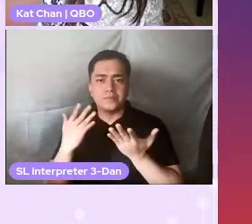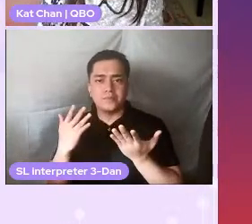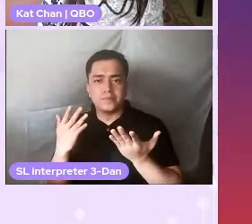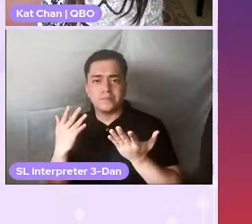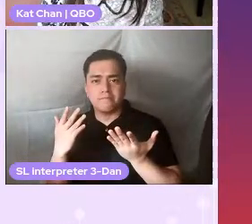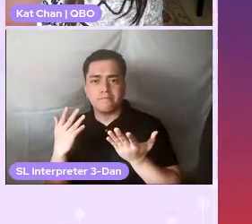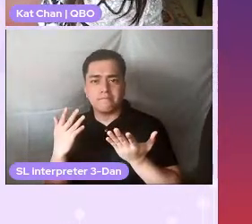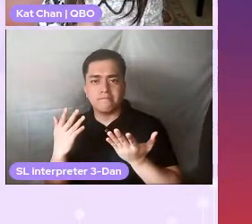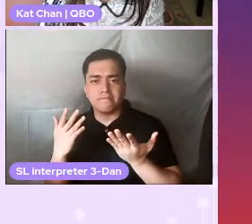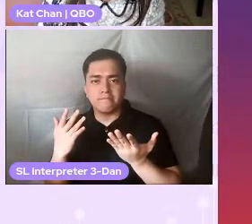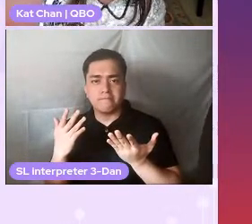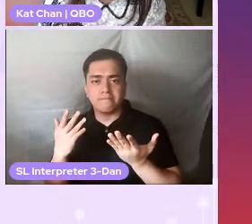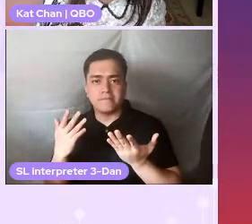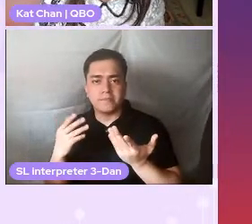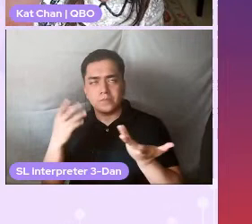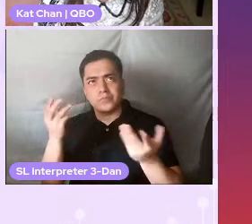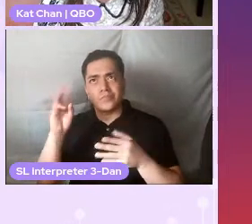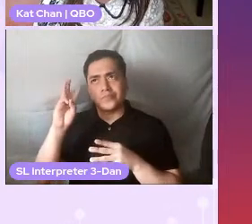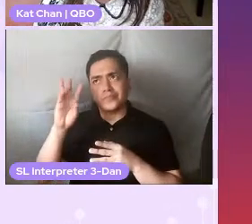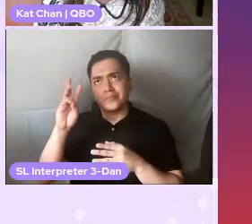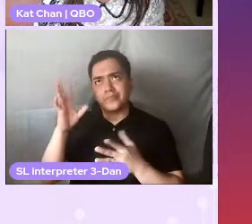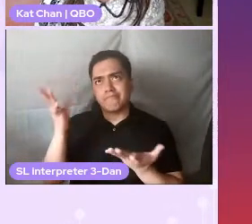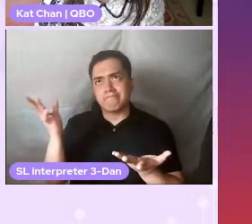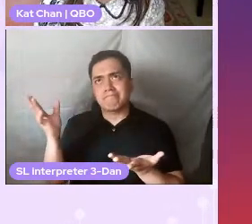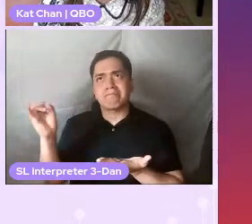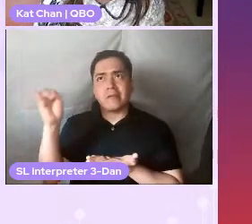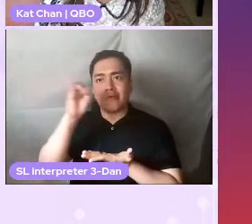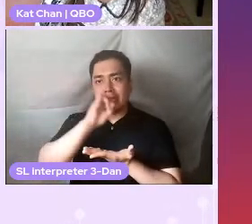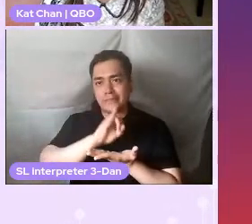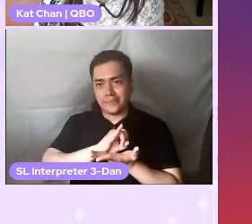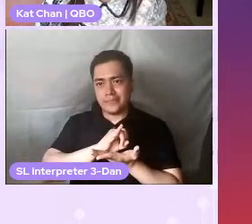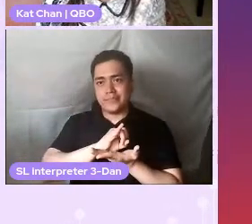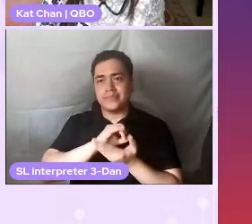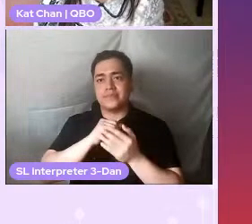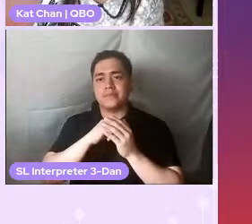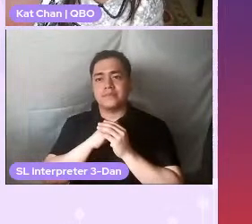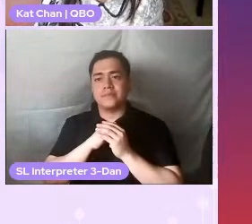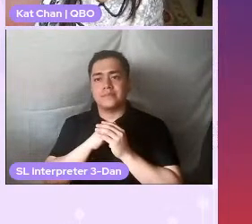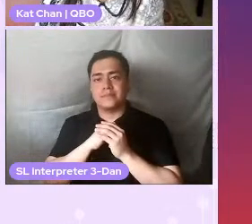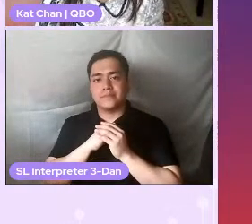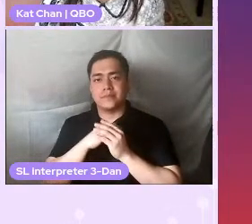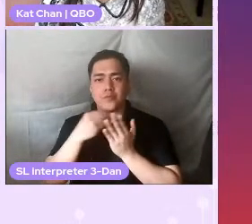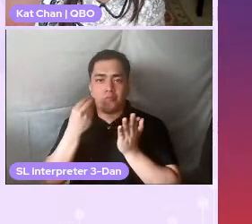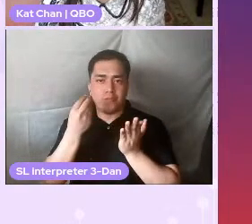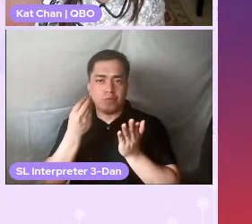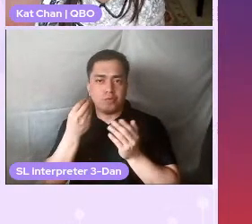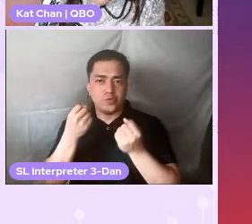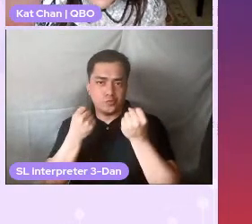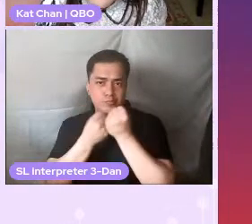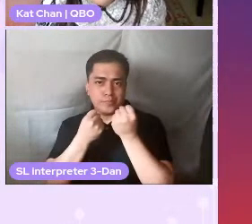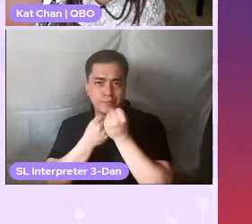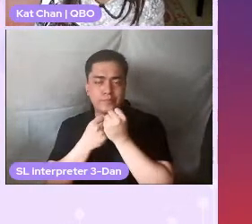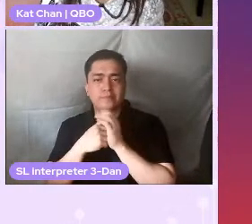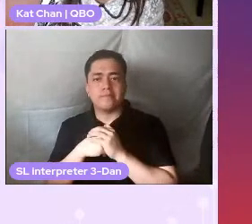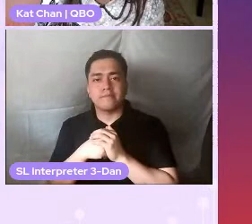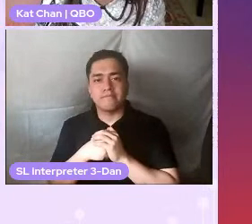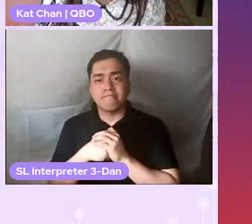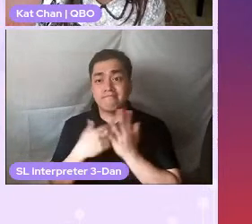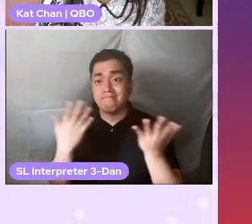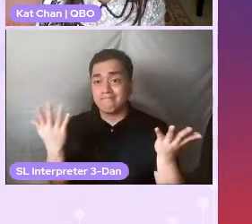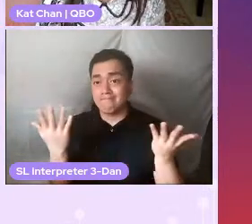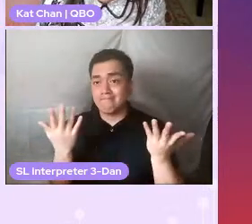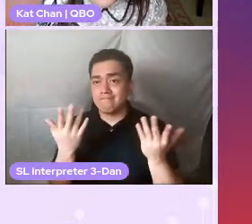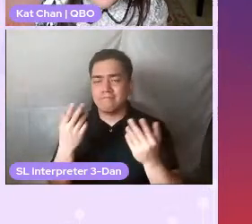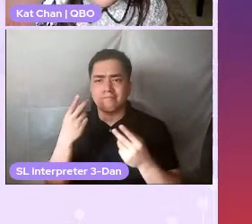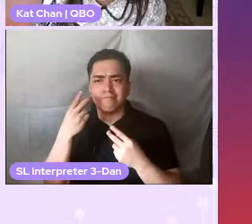at least 16 investments from our own fund actually have like female founders already. So there are so many exciting,